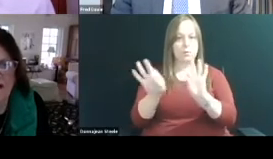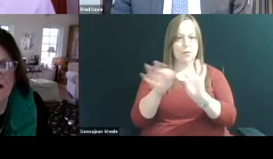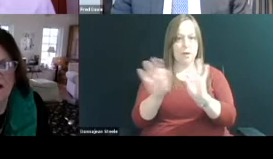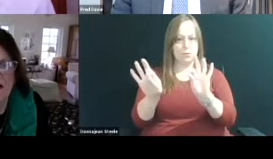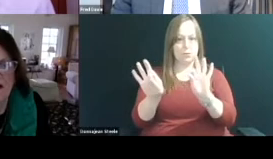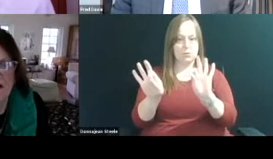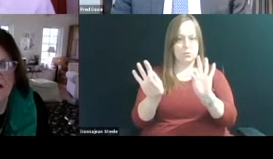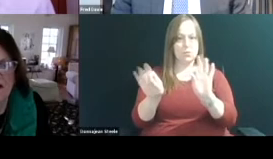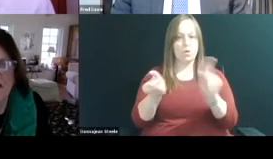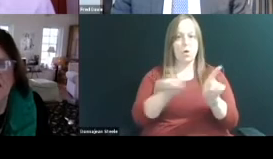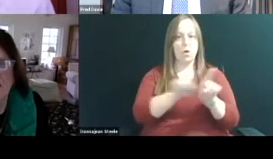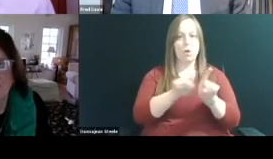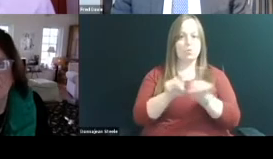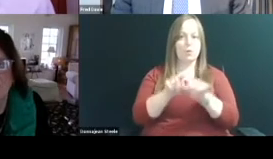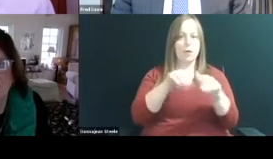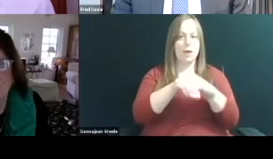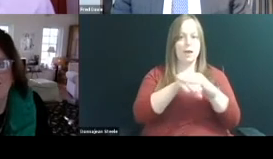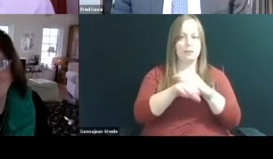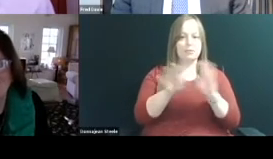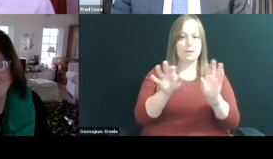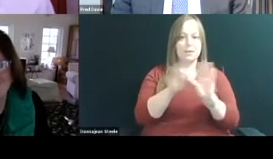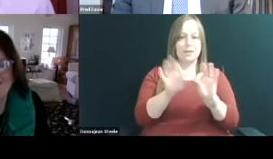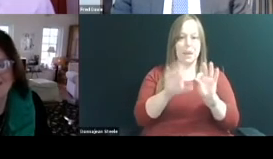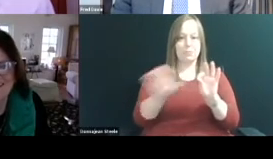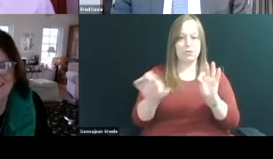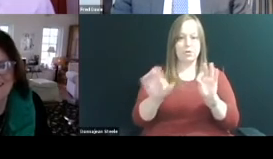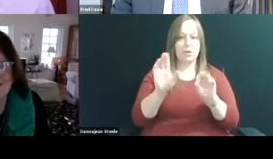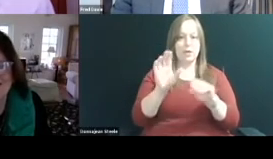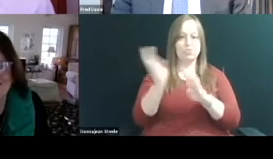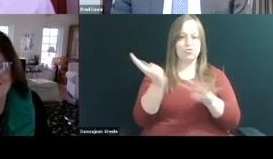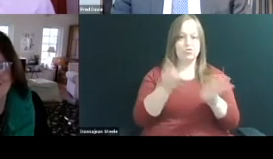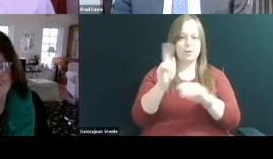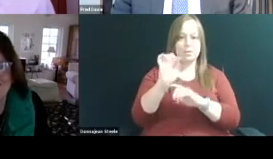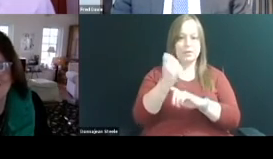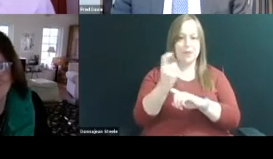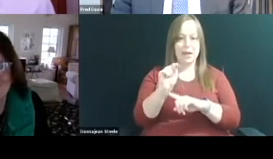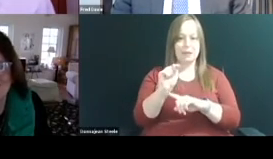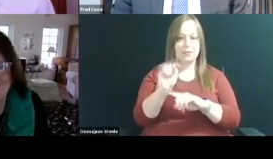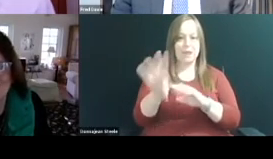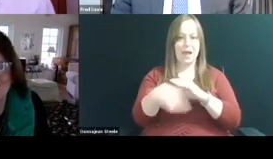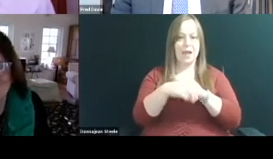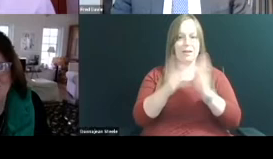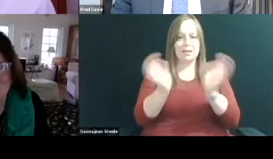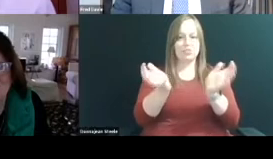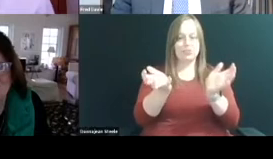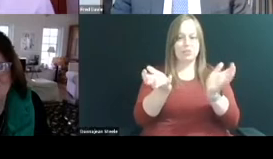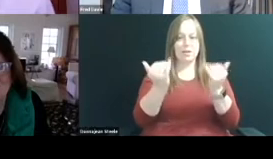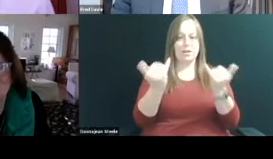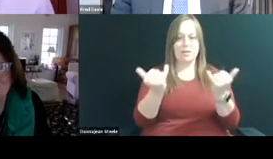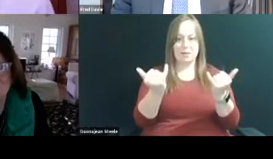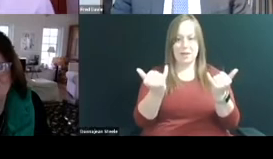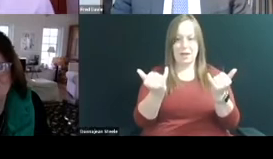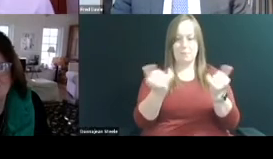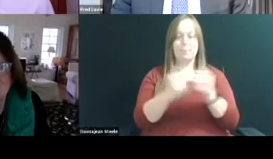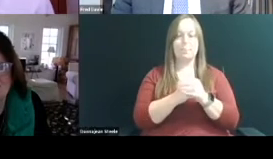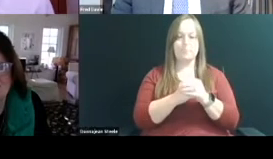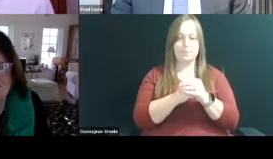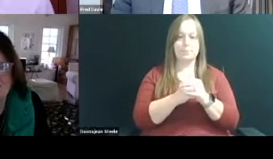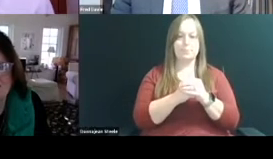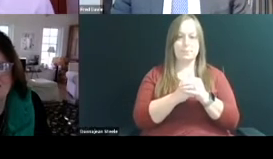Subtitles. You can also access the captioning on Stream Text, and we'll put that link into the chat for you now.